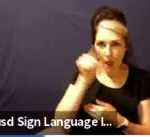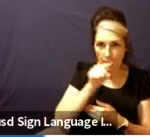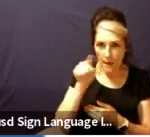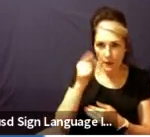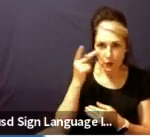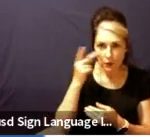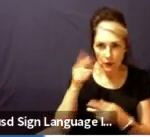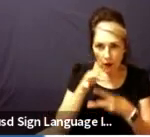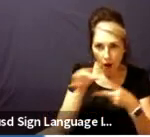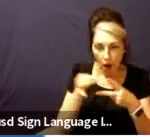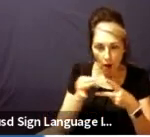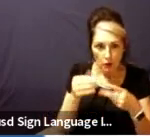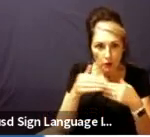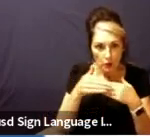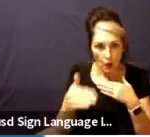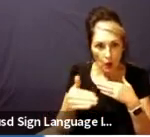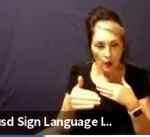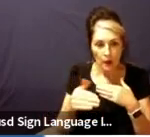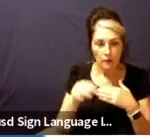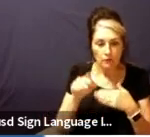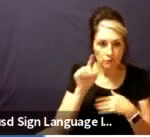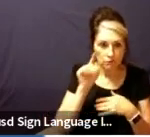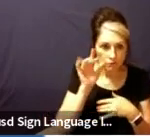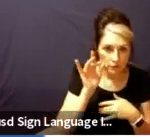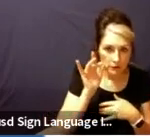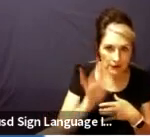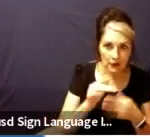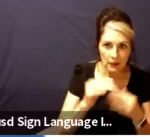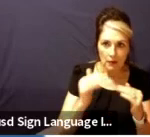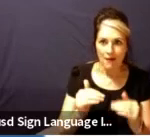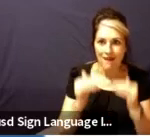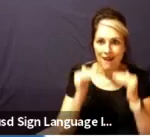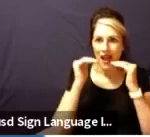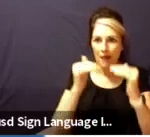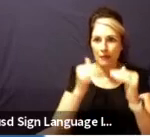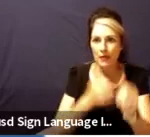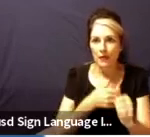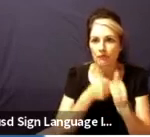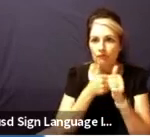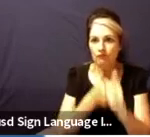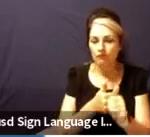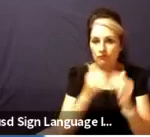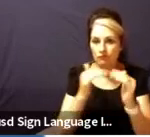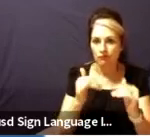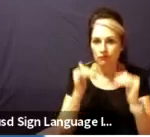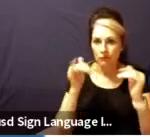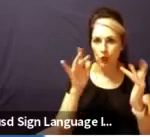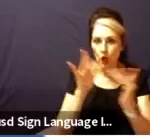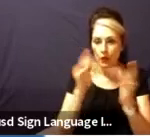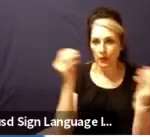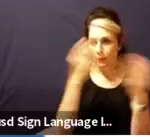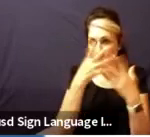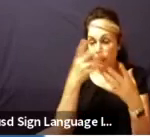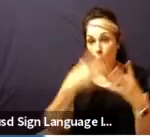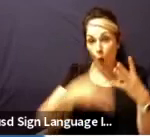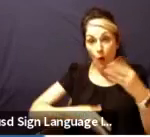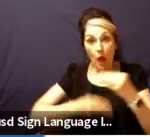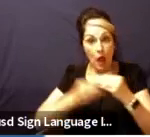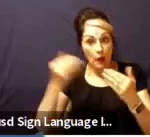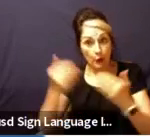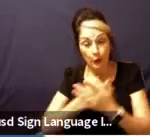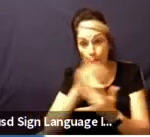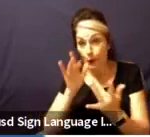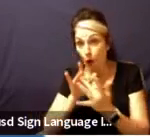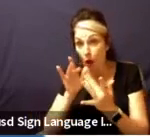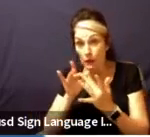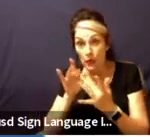option. And from there, you will go ahead and update the contact information. You can add a new contact. There should